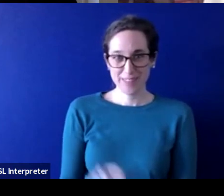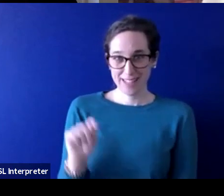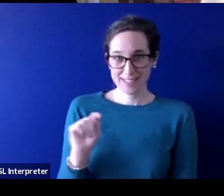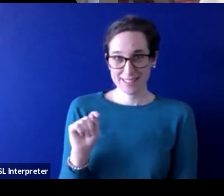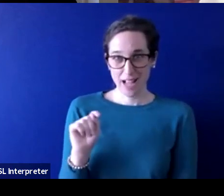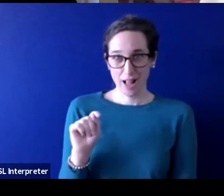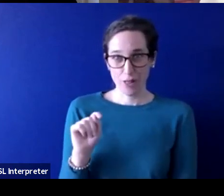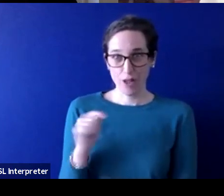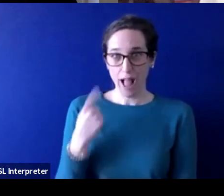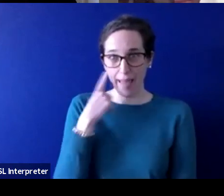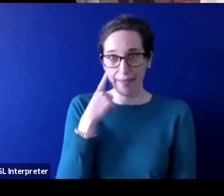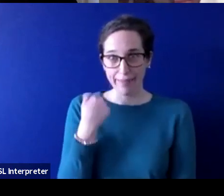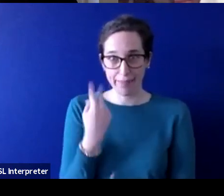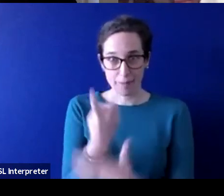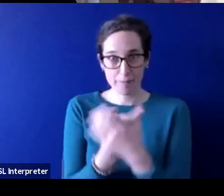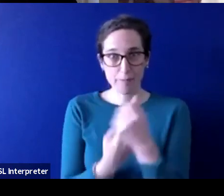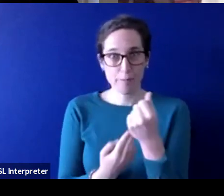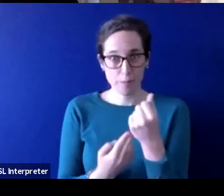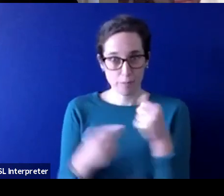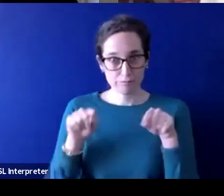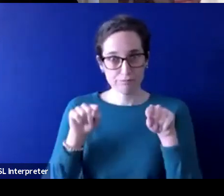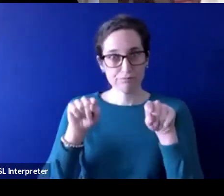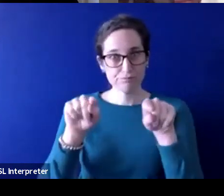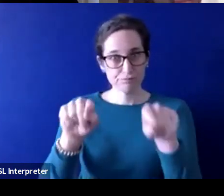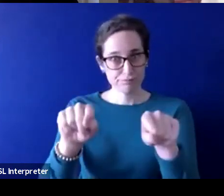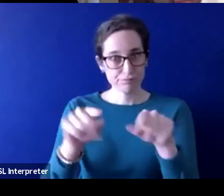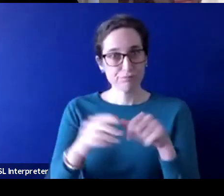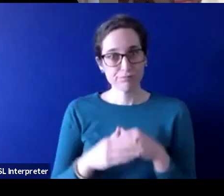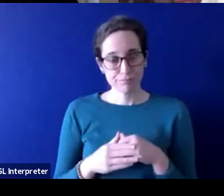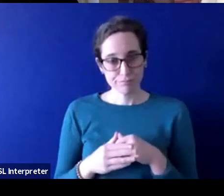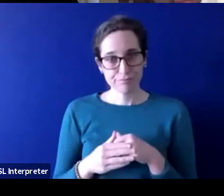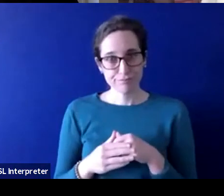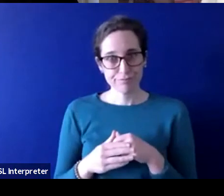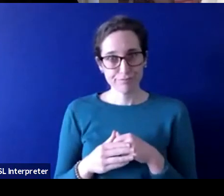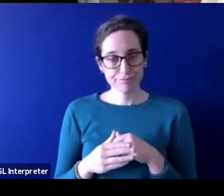I believe it goes hand in hand, in my opinion. But I do think that